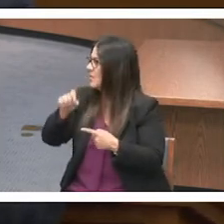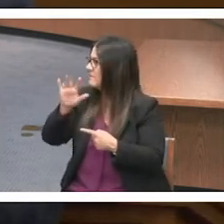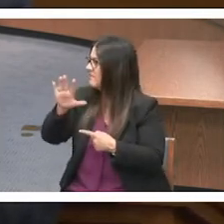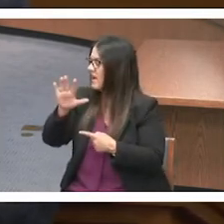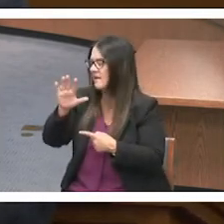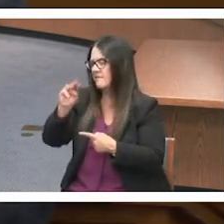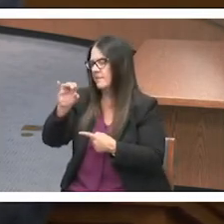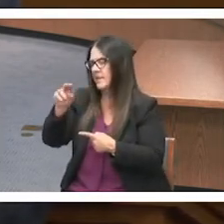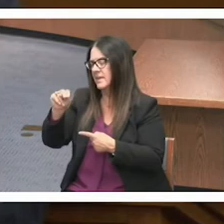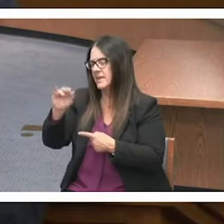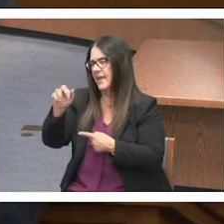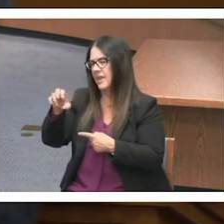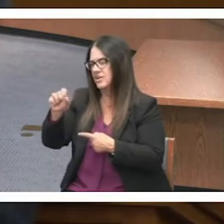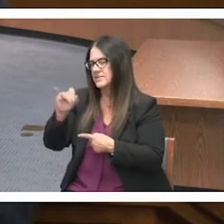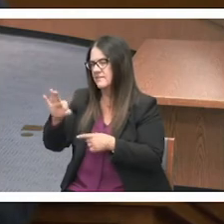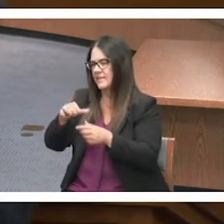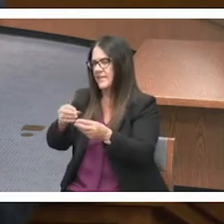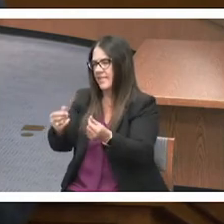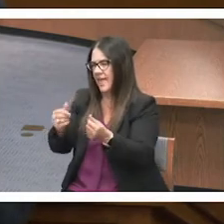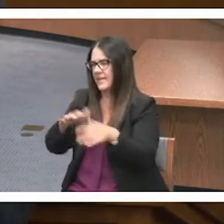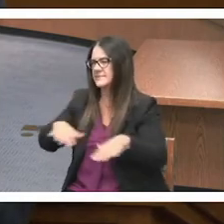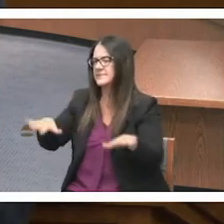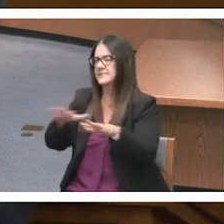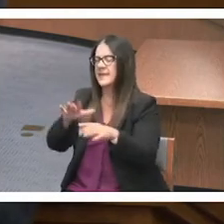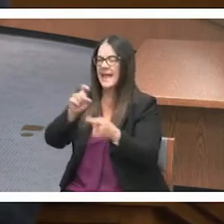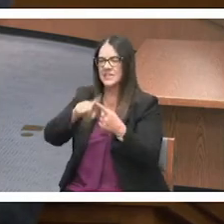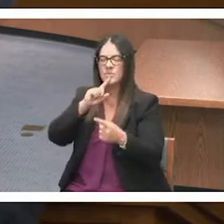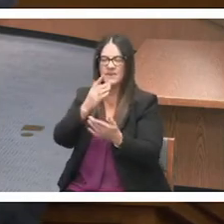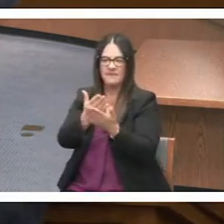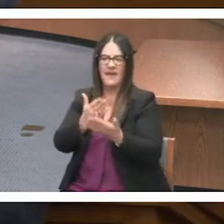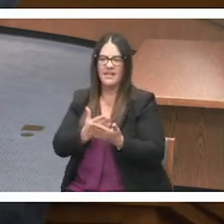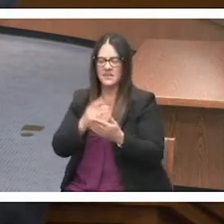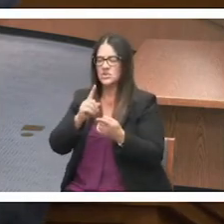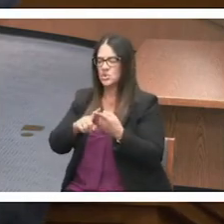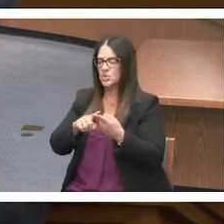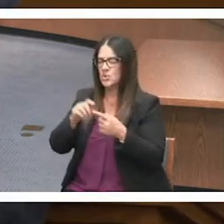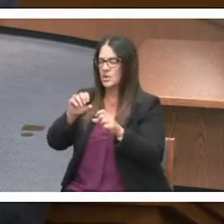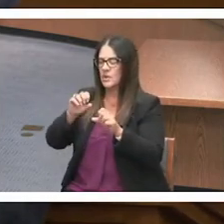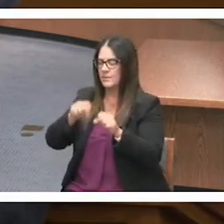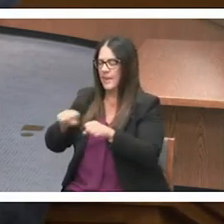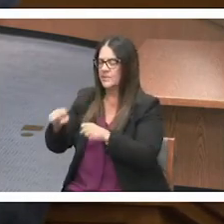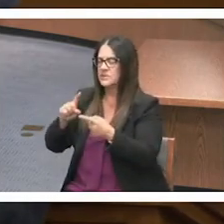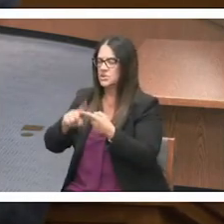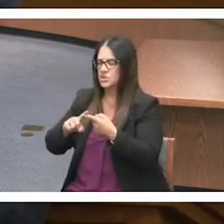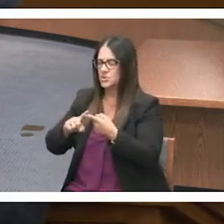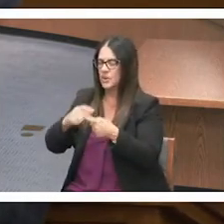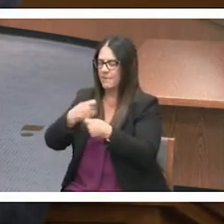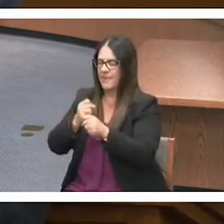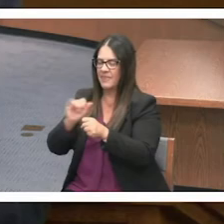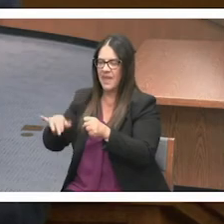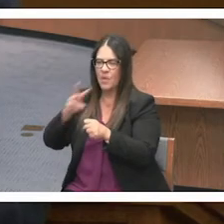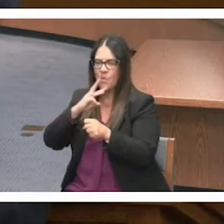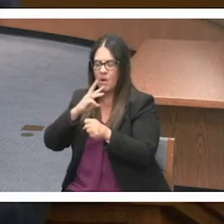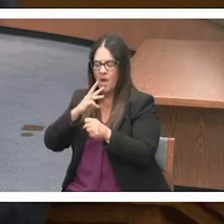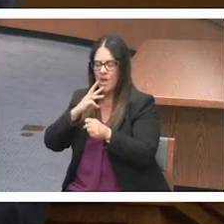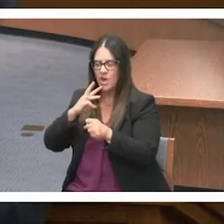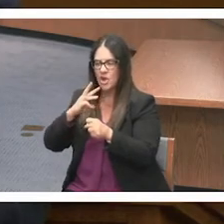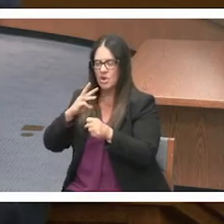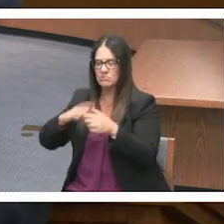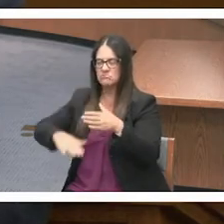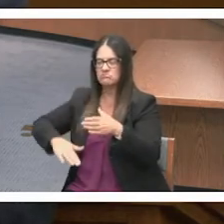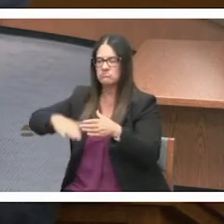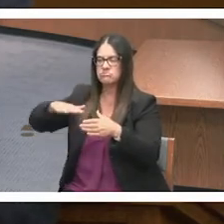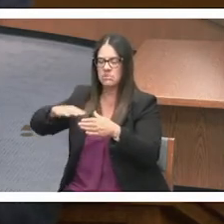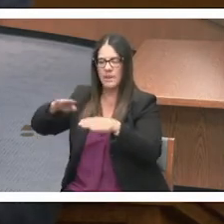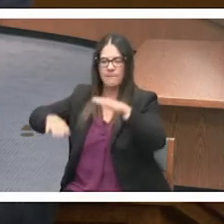million acres of land will have to be fallowed in order to bring that water supply into balance. And so John raises a really good question